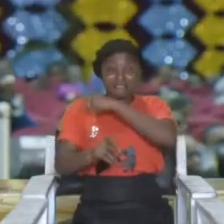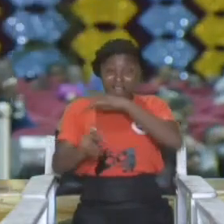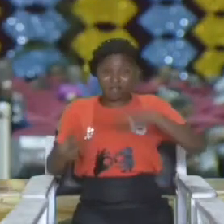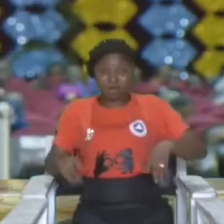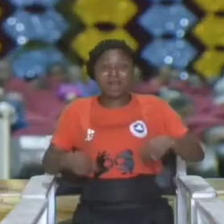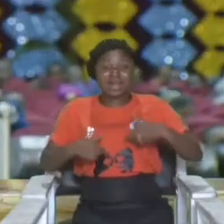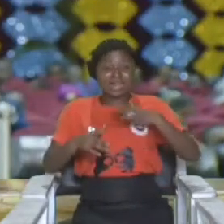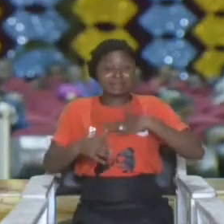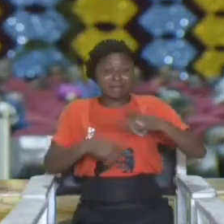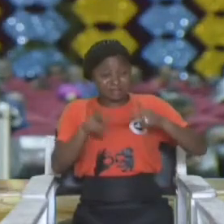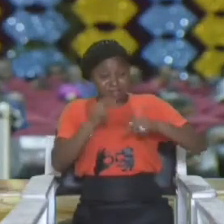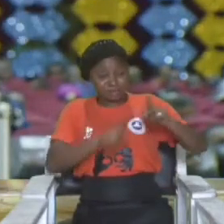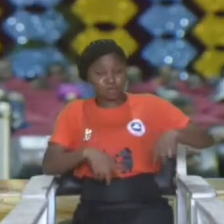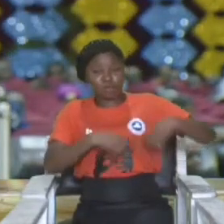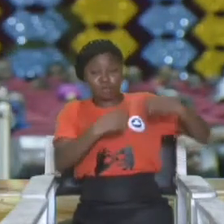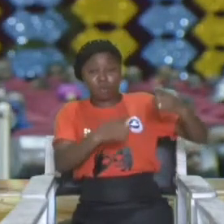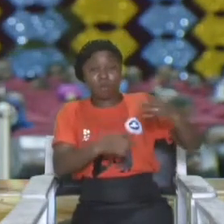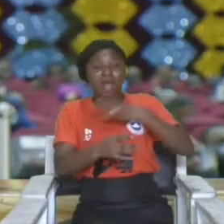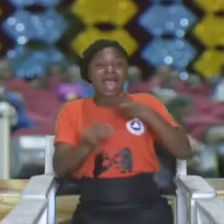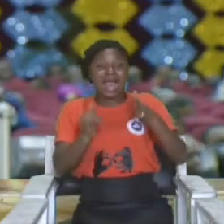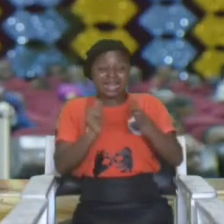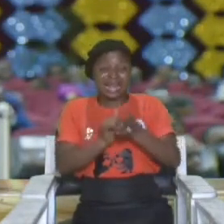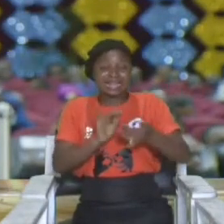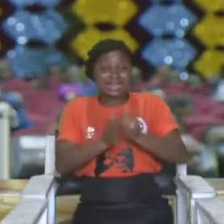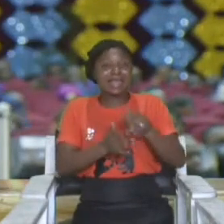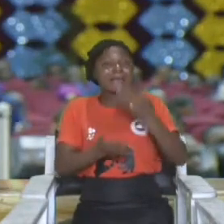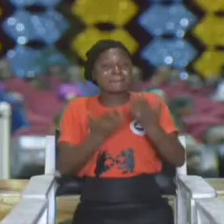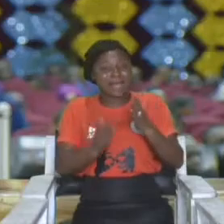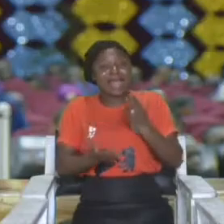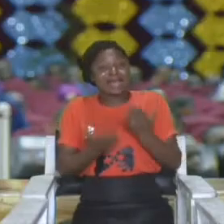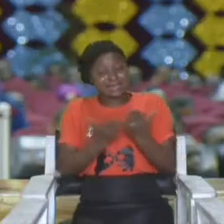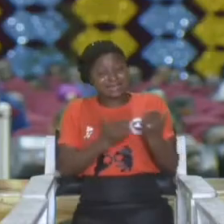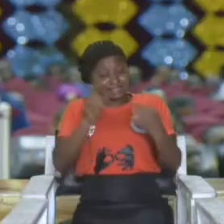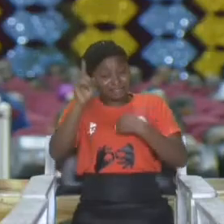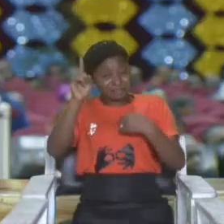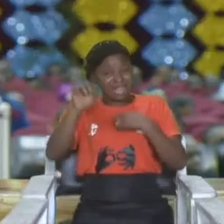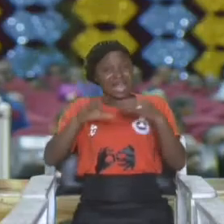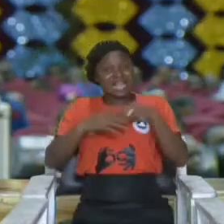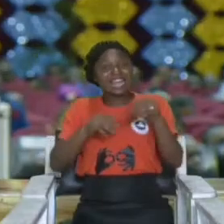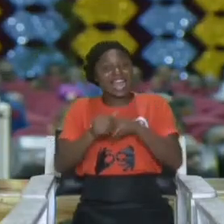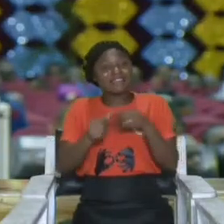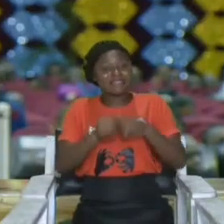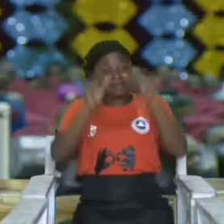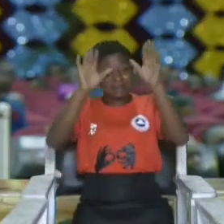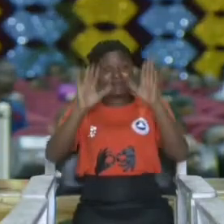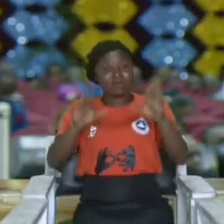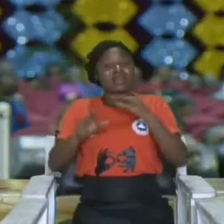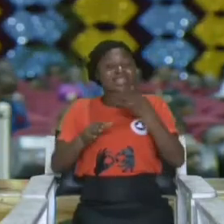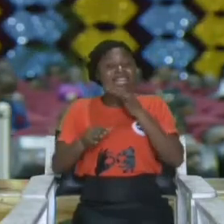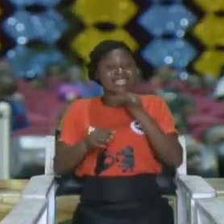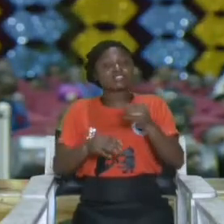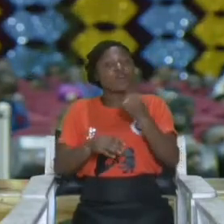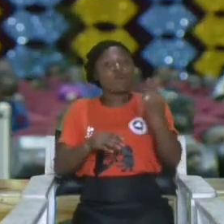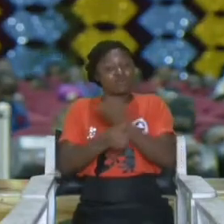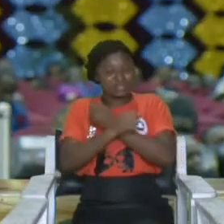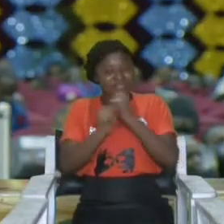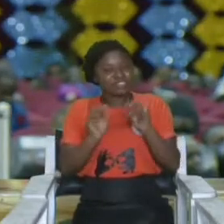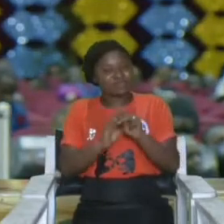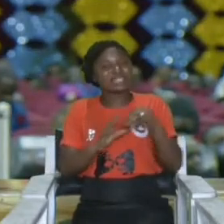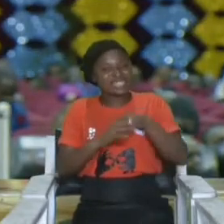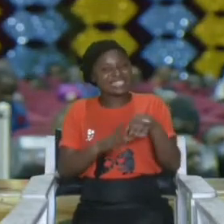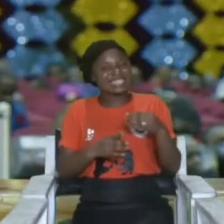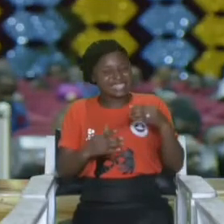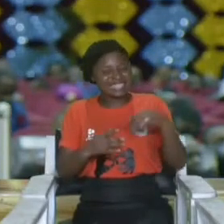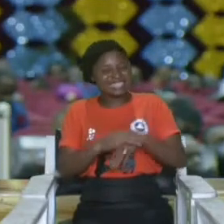my people go, that they might serve me. In every miracle, there is always salvation inside. In